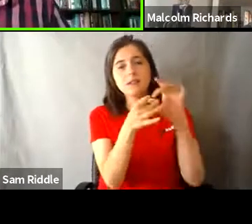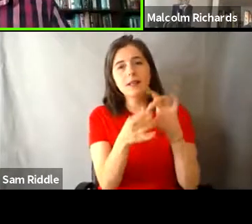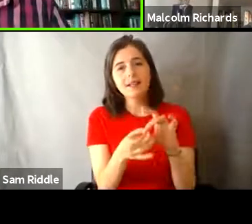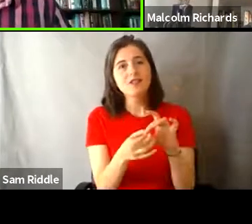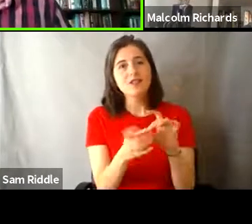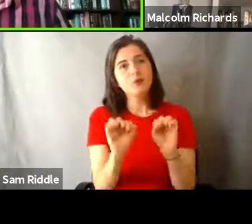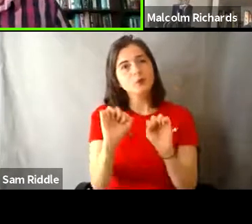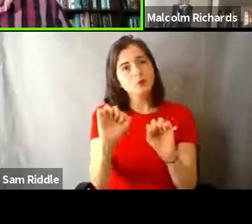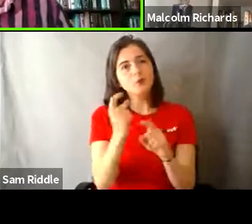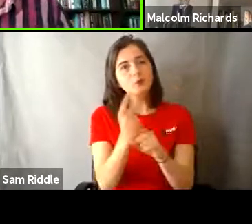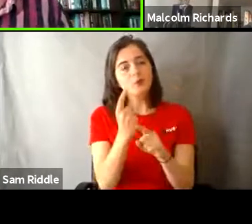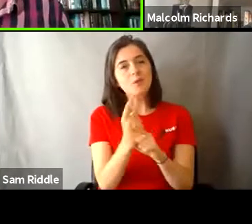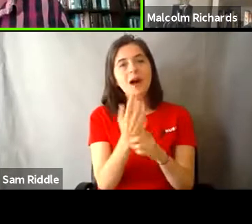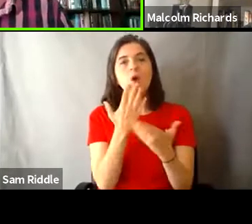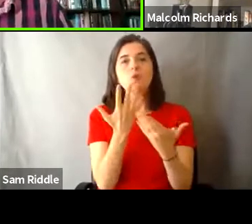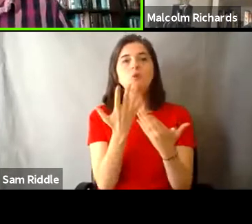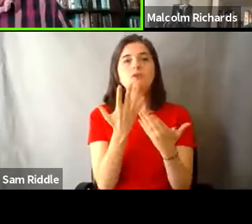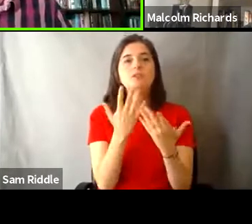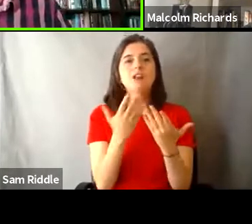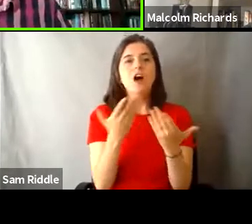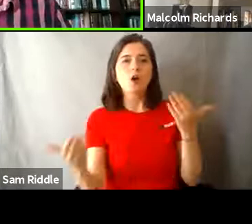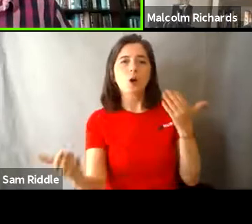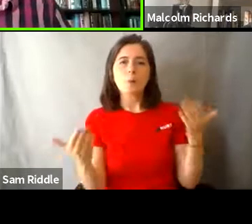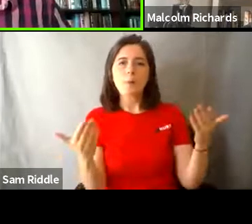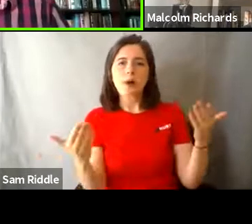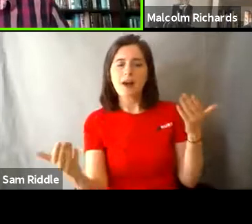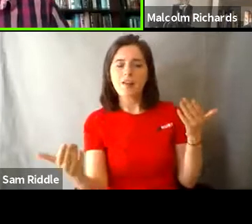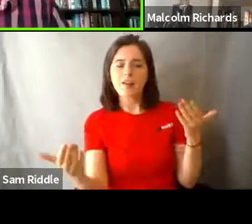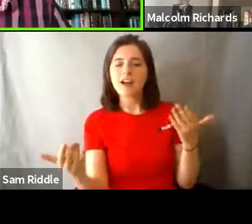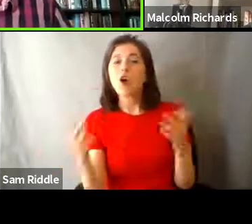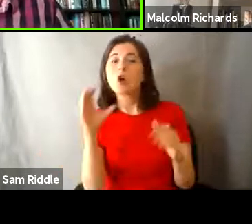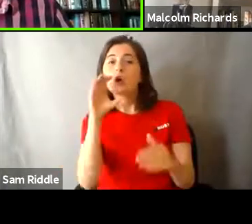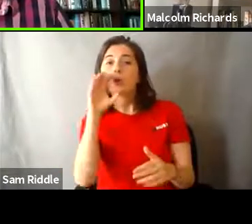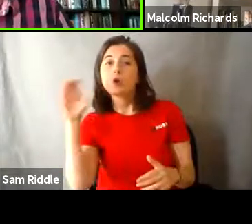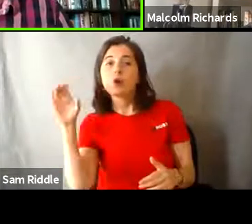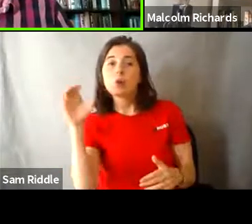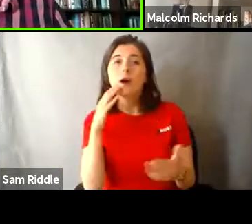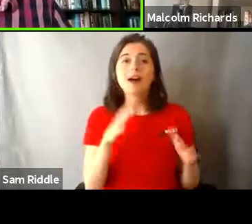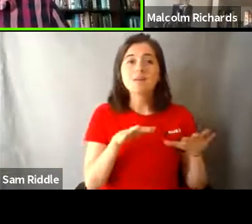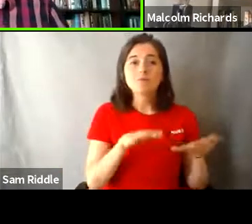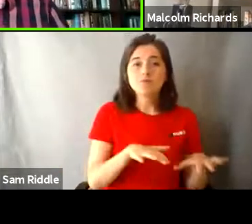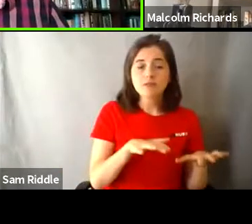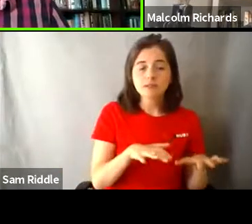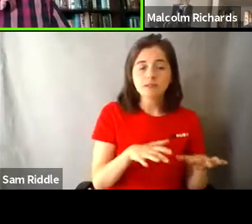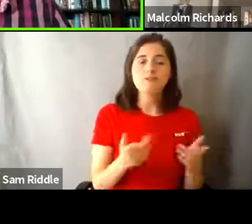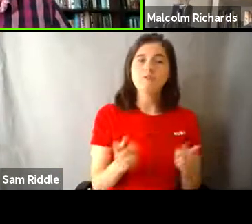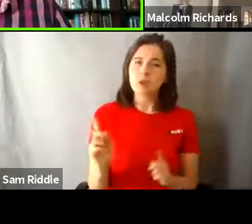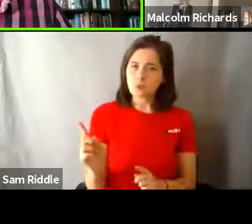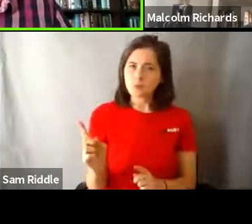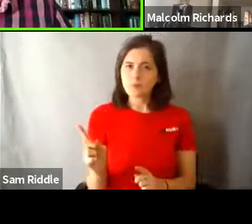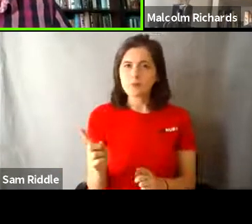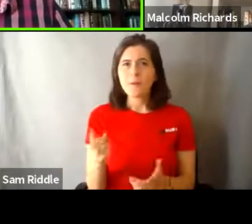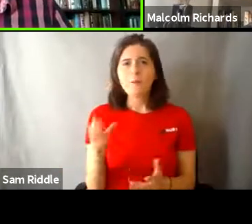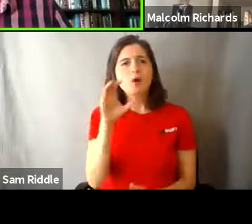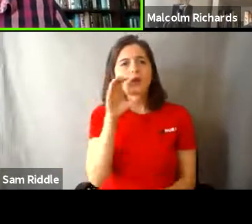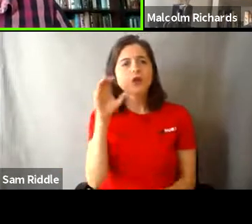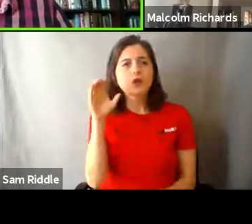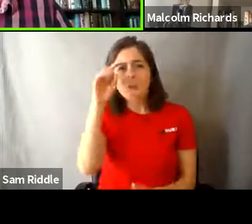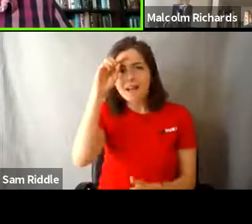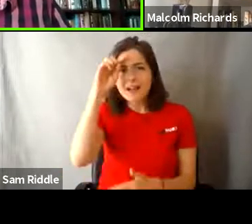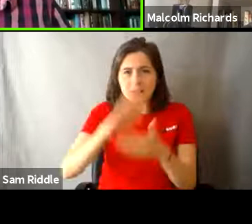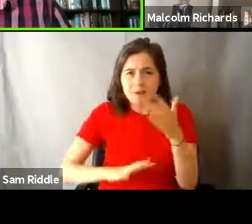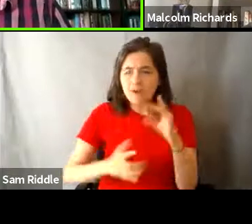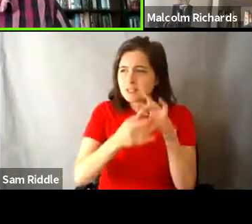about quite a lot about contrasting Cuba and Britain. The first one is, as the Cuban experience is about solidarity and